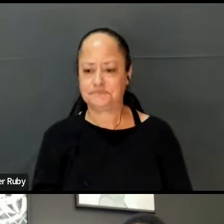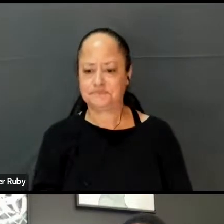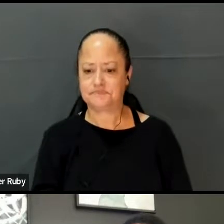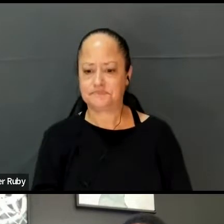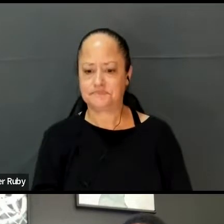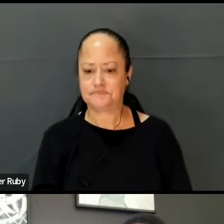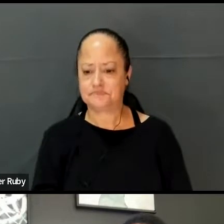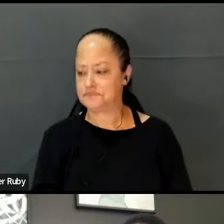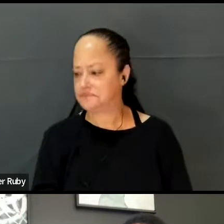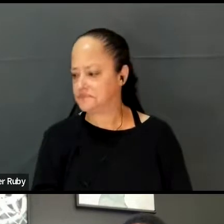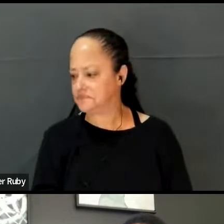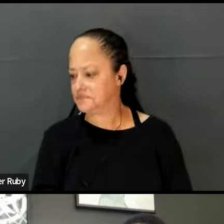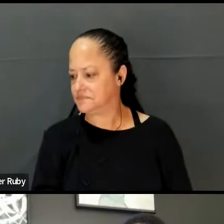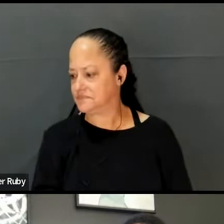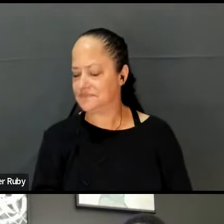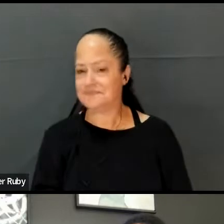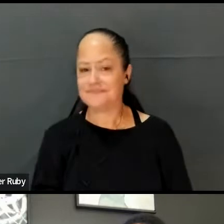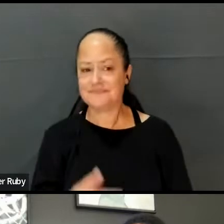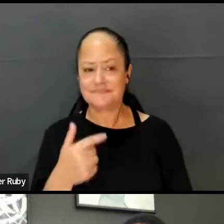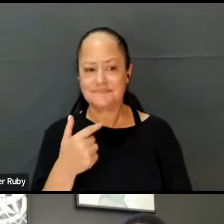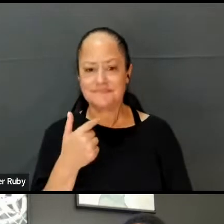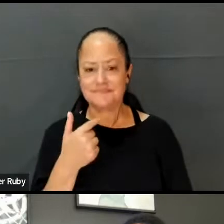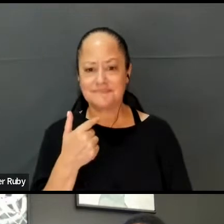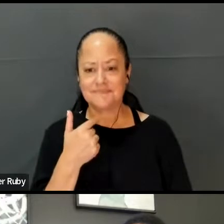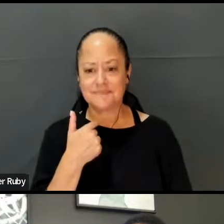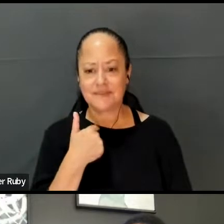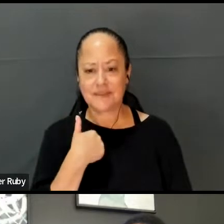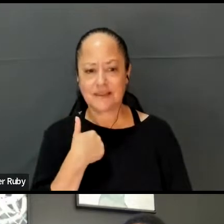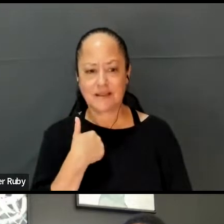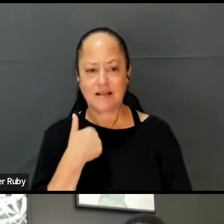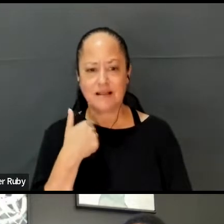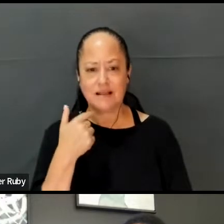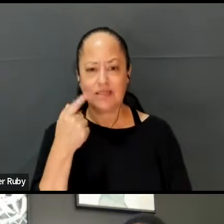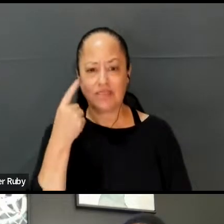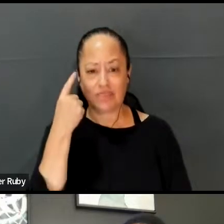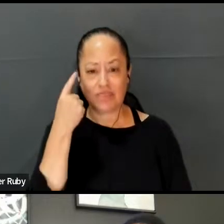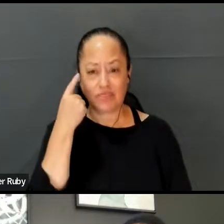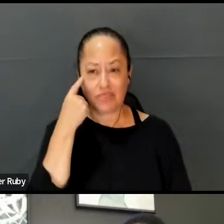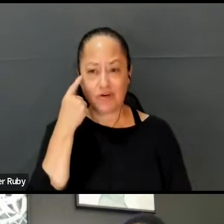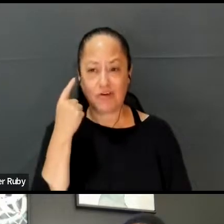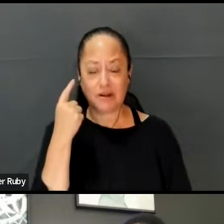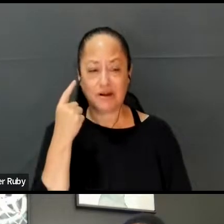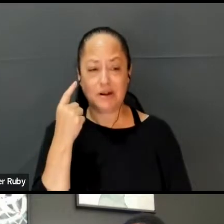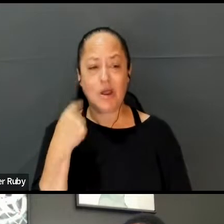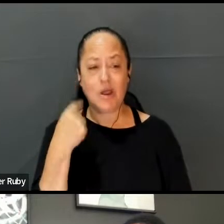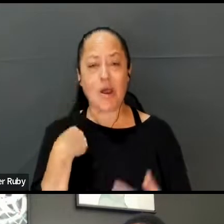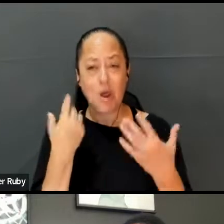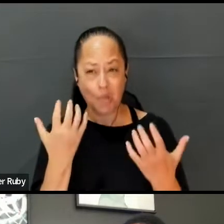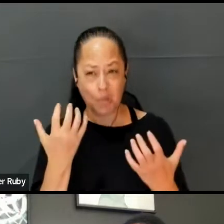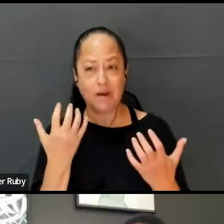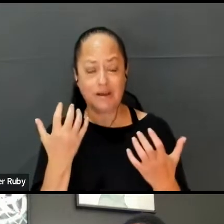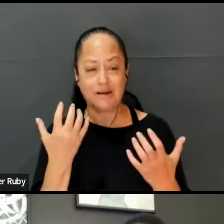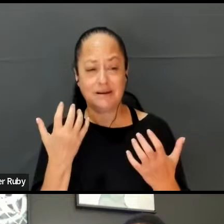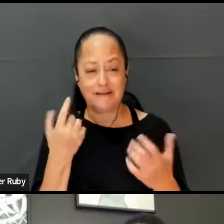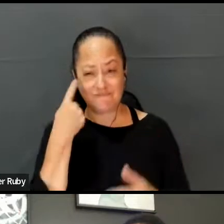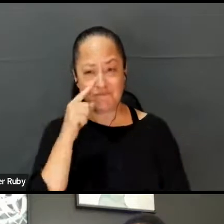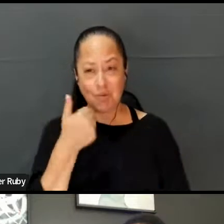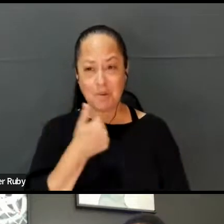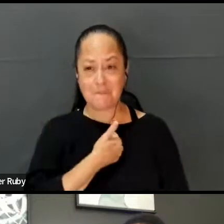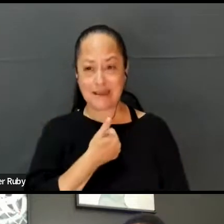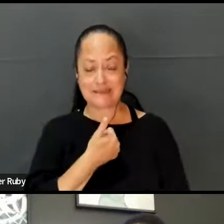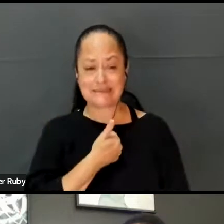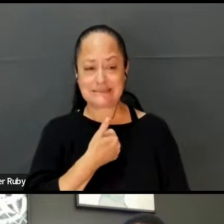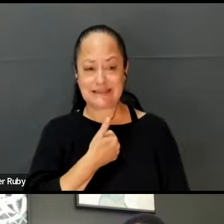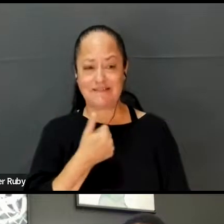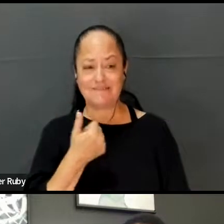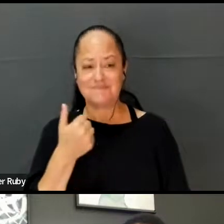And, I did the thing that I thought I wanted very much for myself. And so